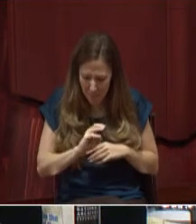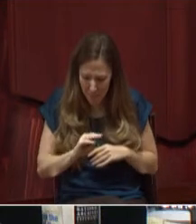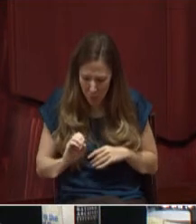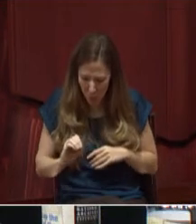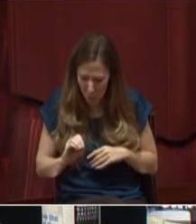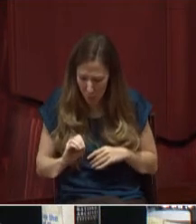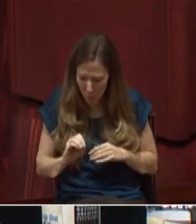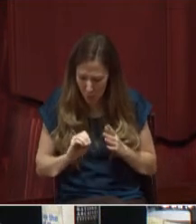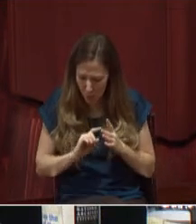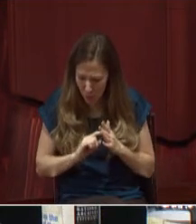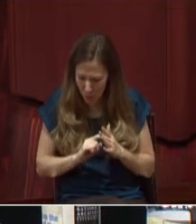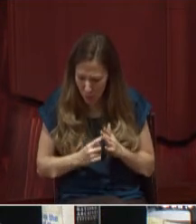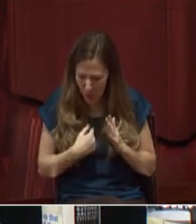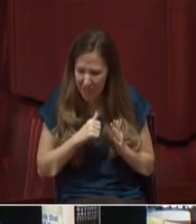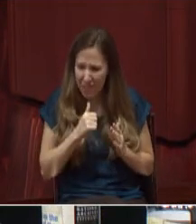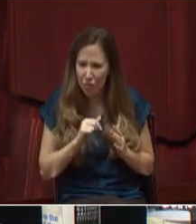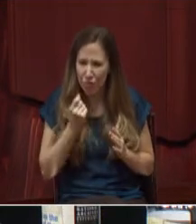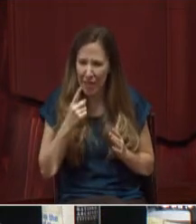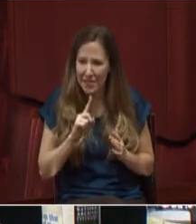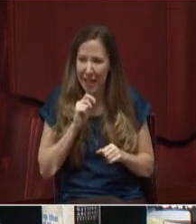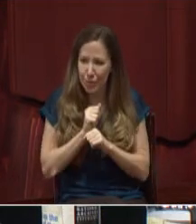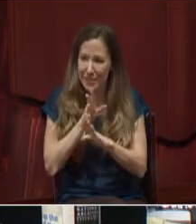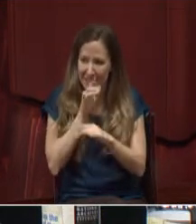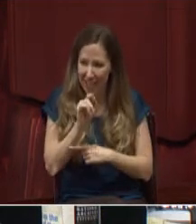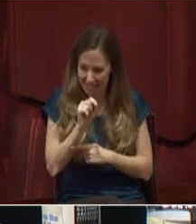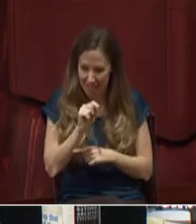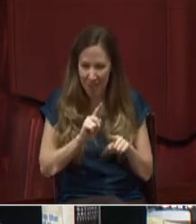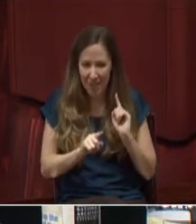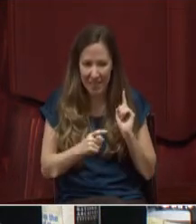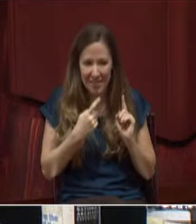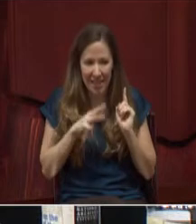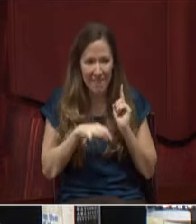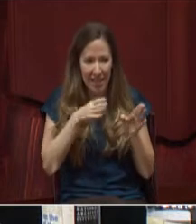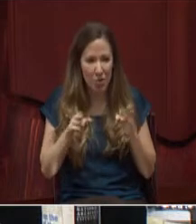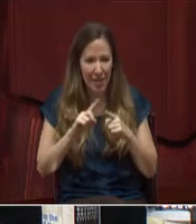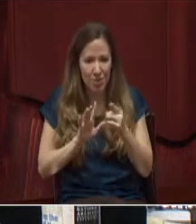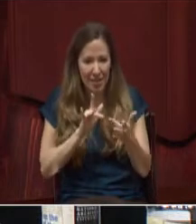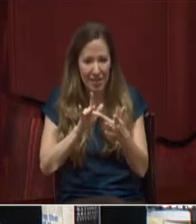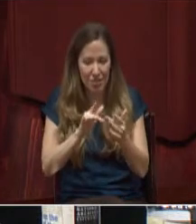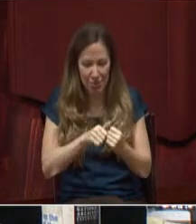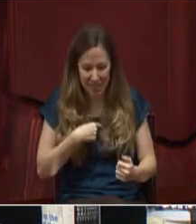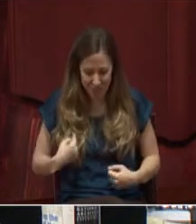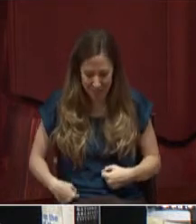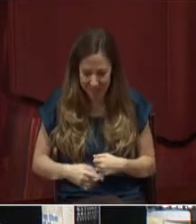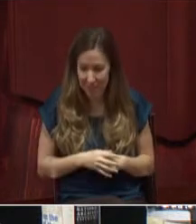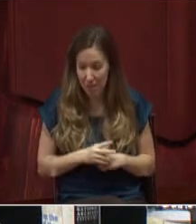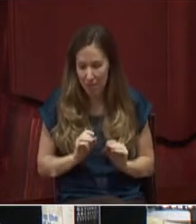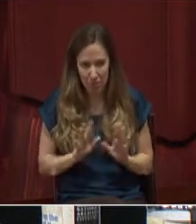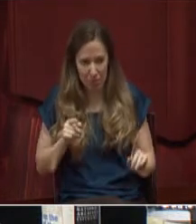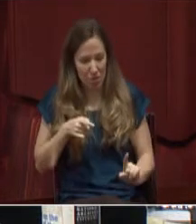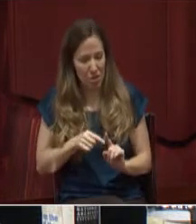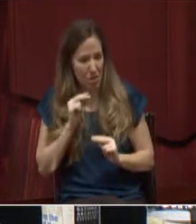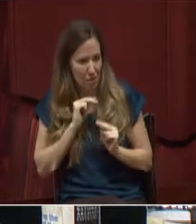codifying what you just said. I didn't realize he had said it verbally. Saying, in effect, find a way to get in touch with the Chinese. Now, this was clearly a Nixon initiative.